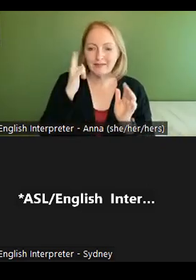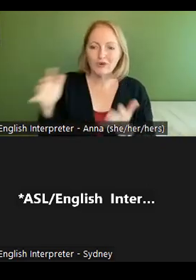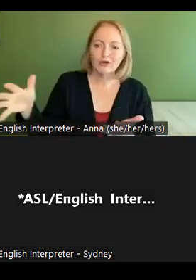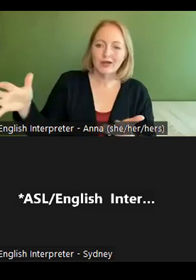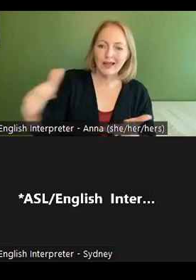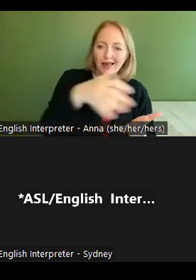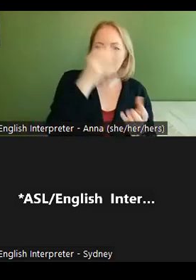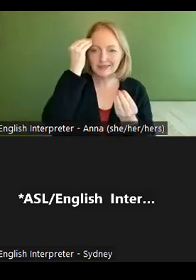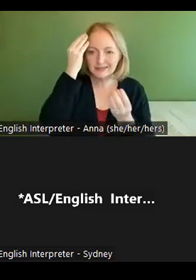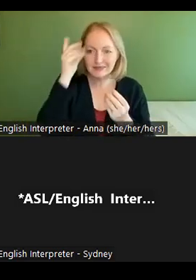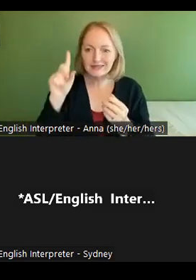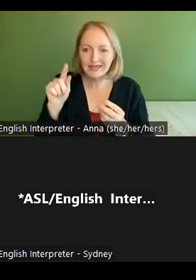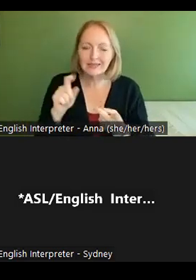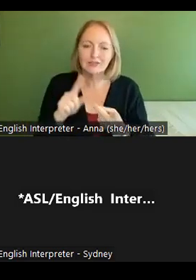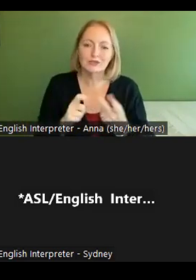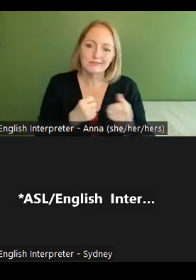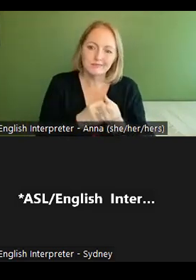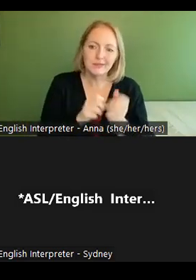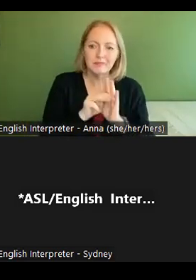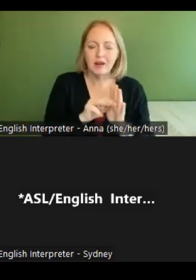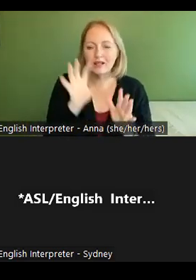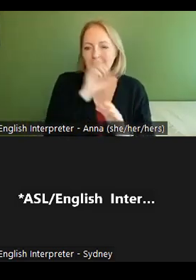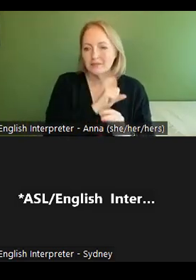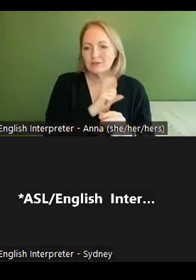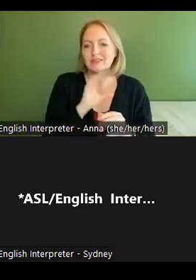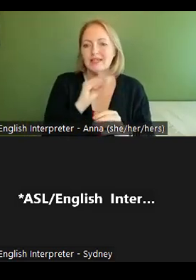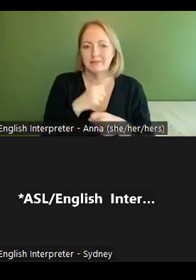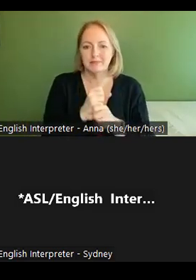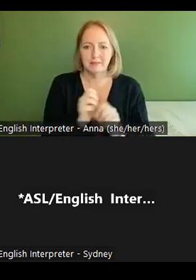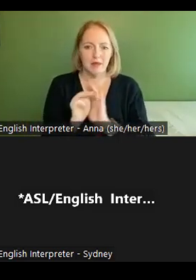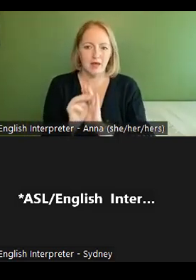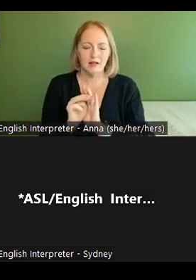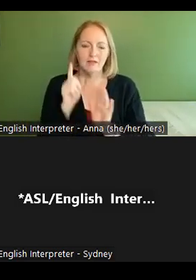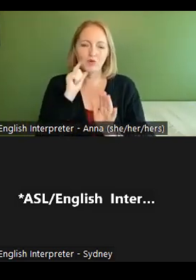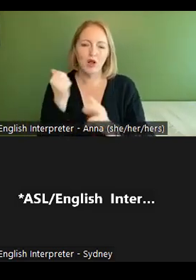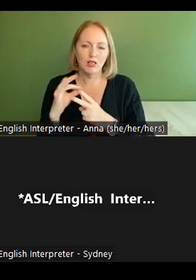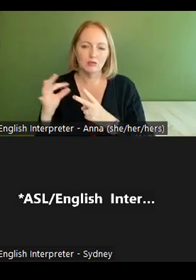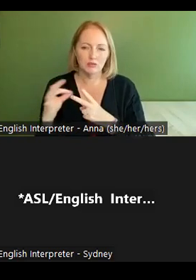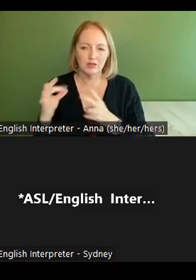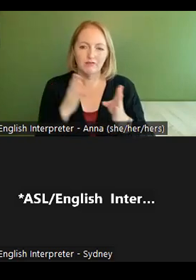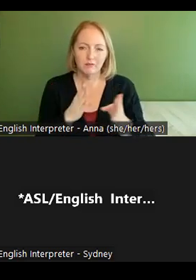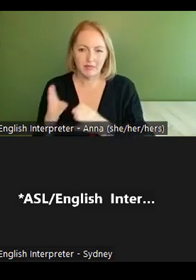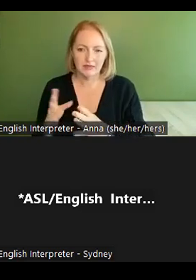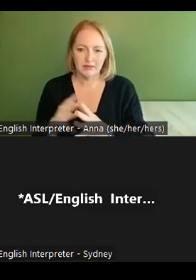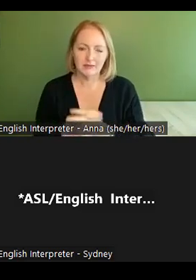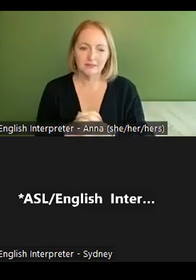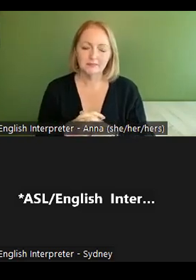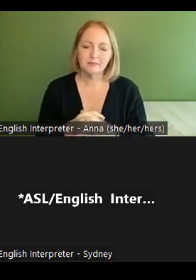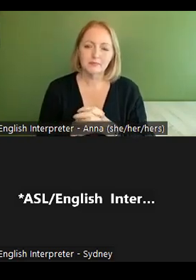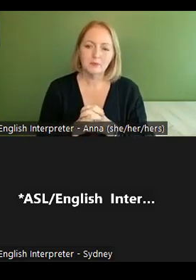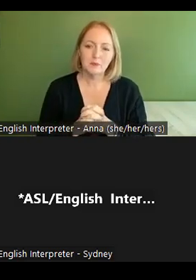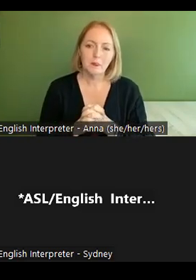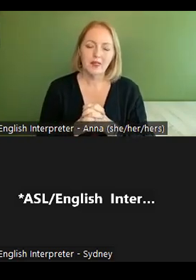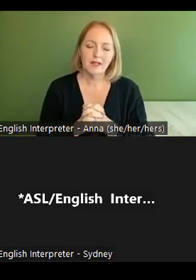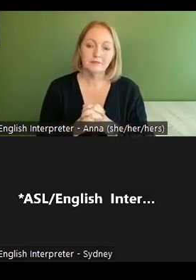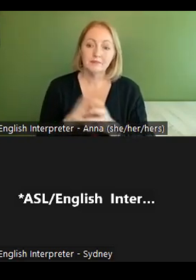data, validate model assumptions, and create a model for alternative methodology. And